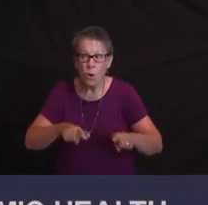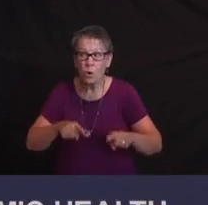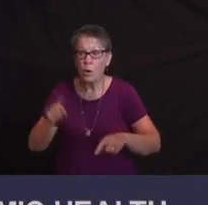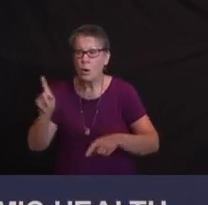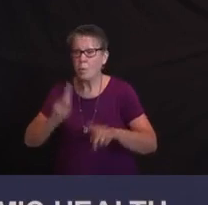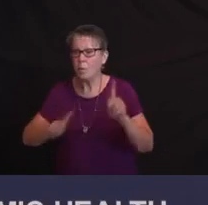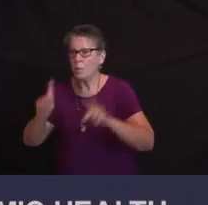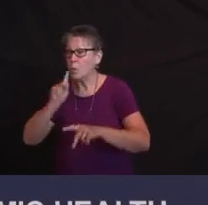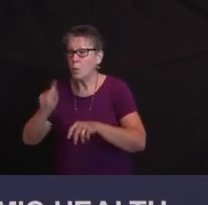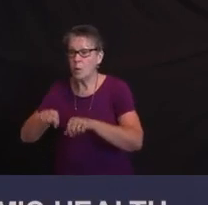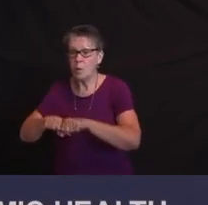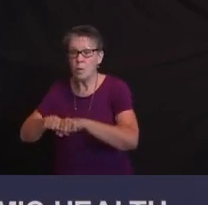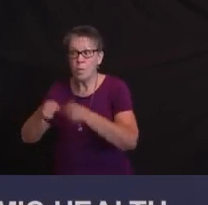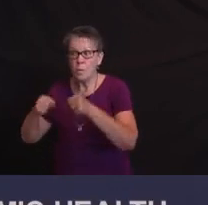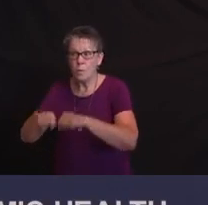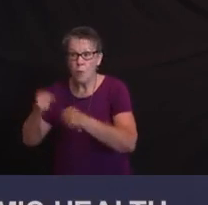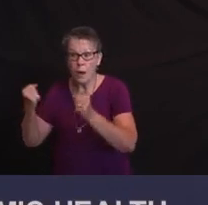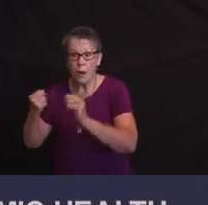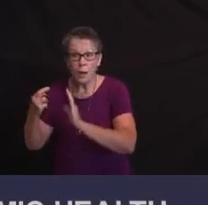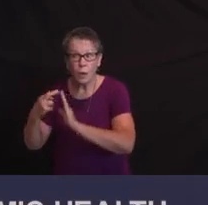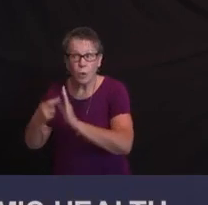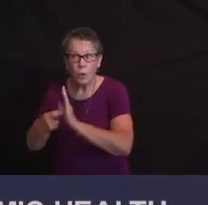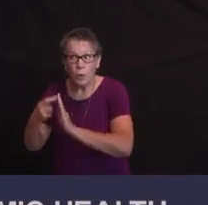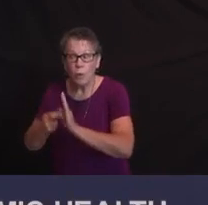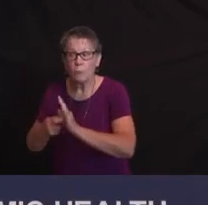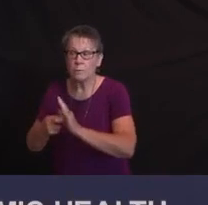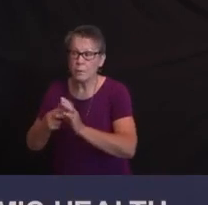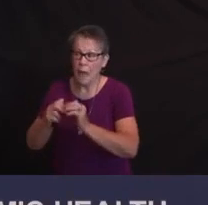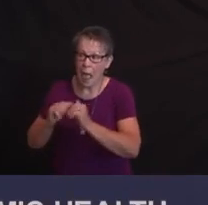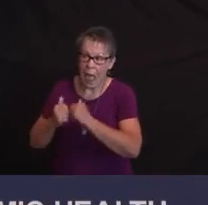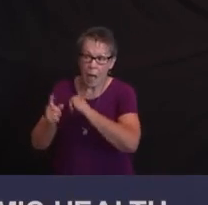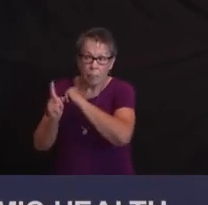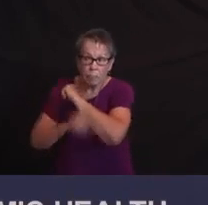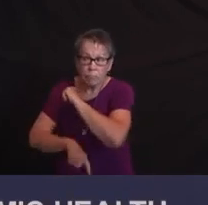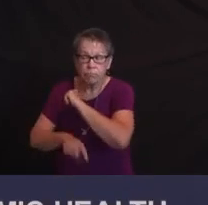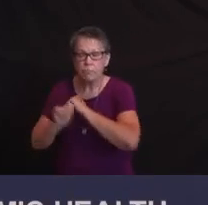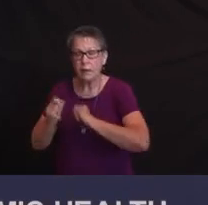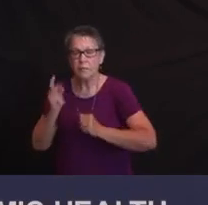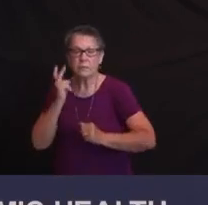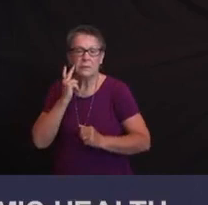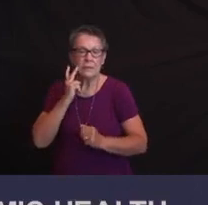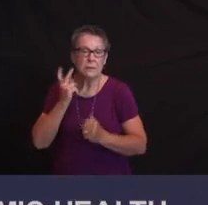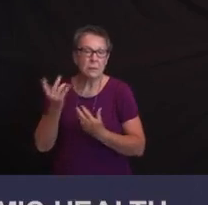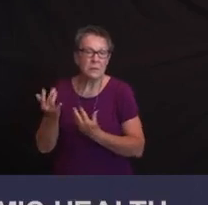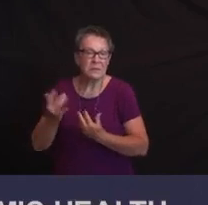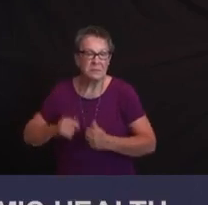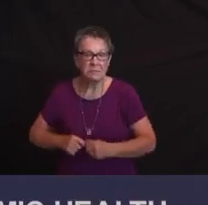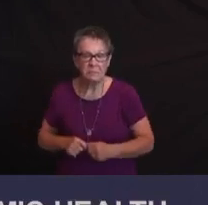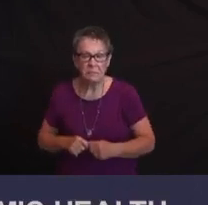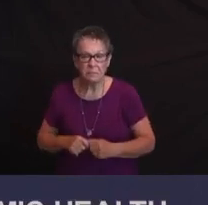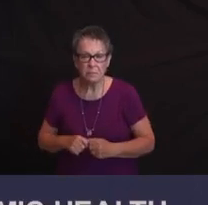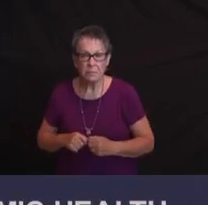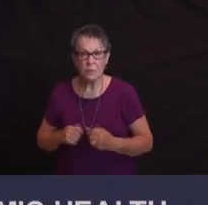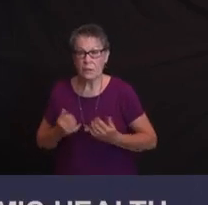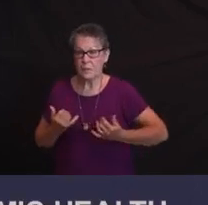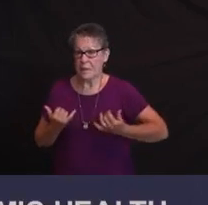lot of people are living their lives outside as opposed to inside. And we have the weather on our side to allow that for a period of time longer.